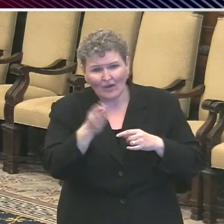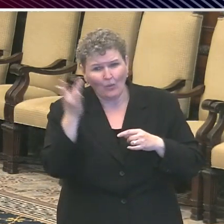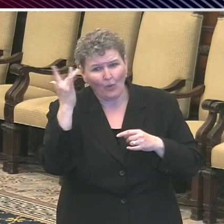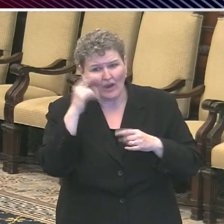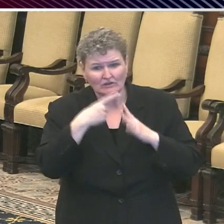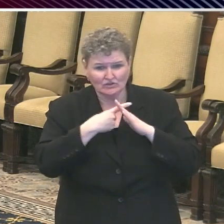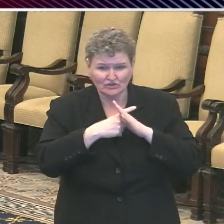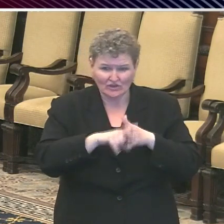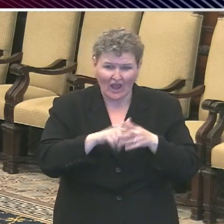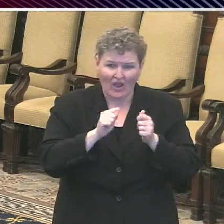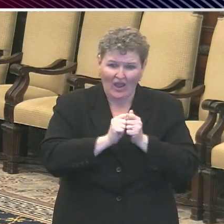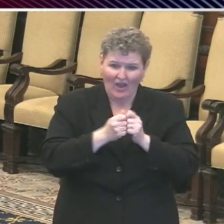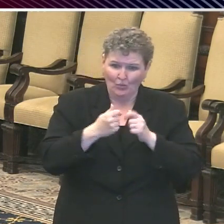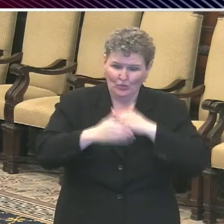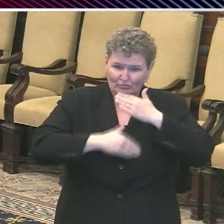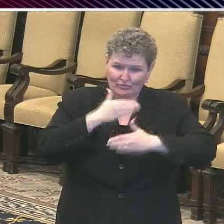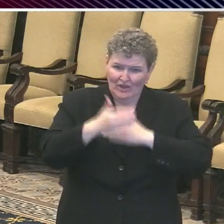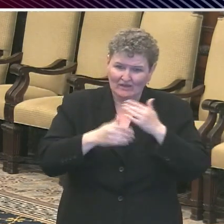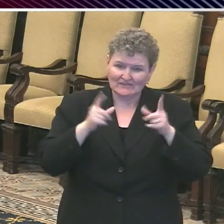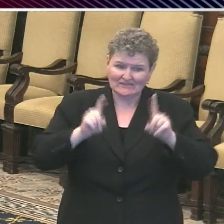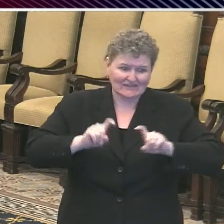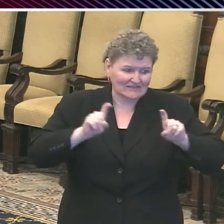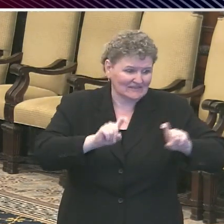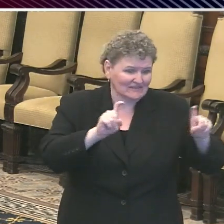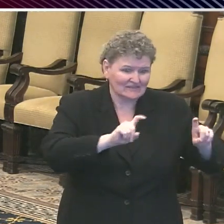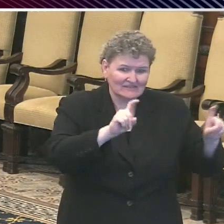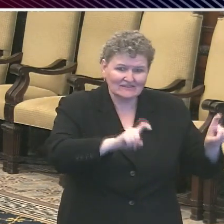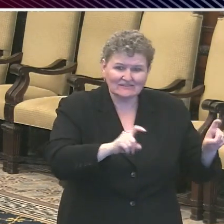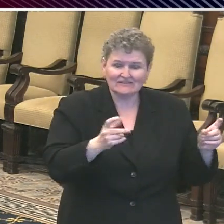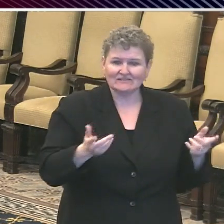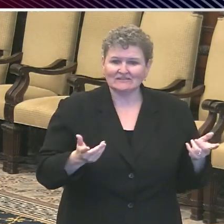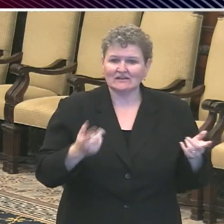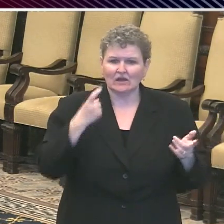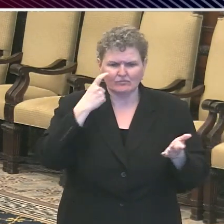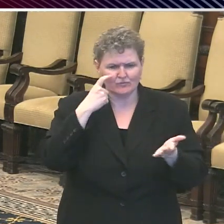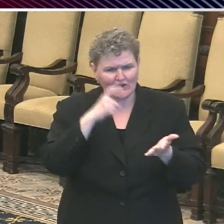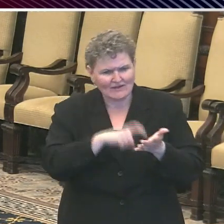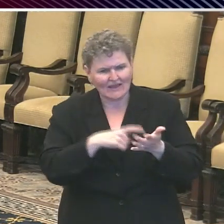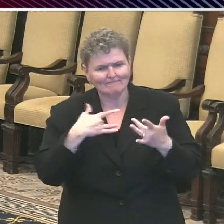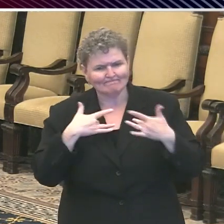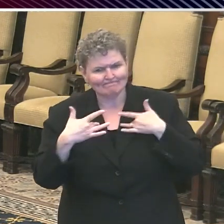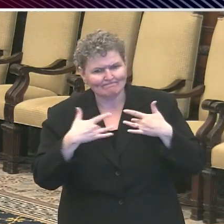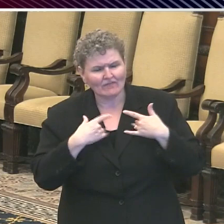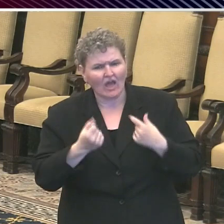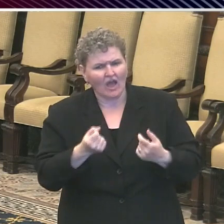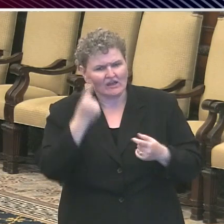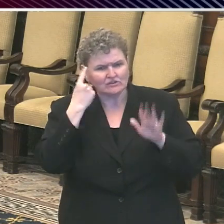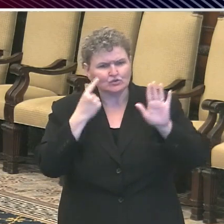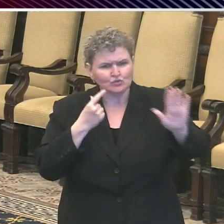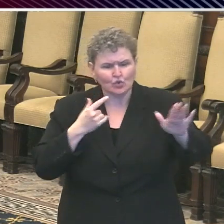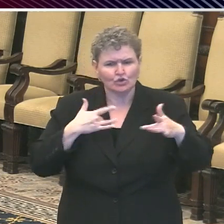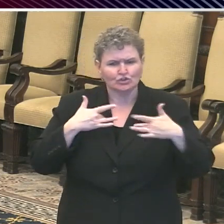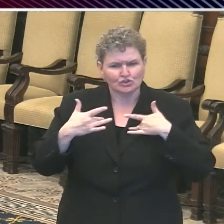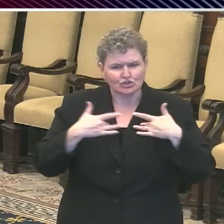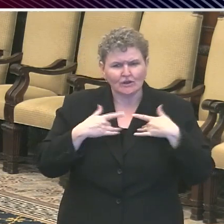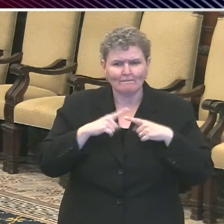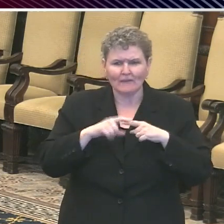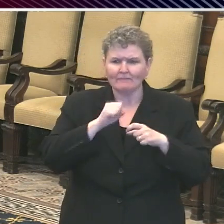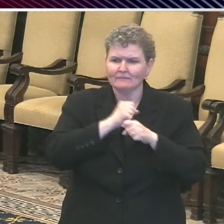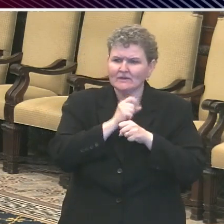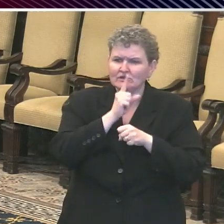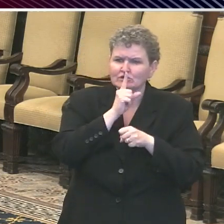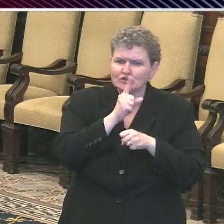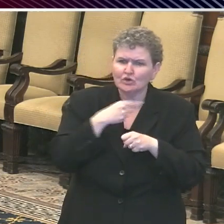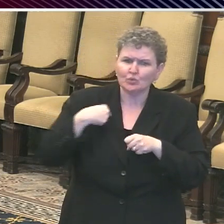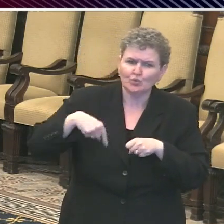process around testing, is because I think we recognize the concerns, appreciate the concerns, and want to make sure that those concerns are addressed. But we want to make